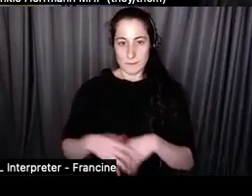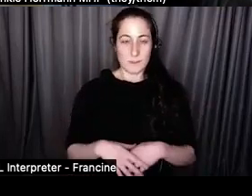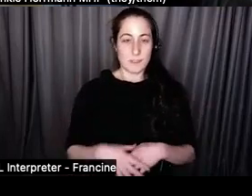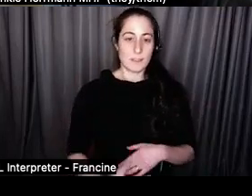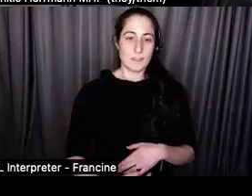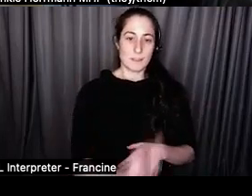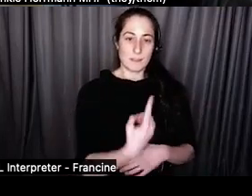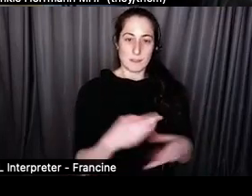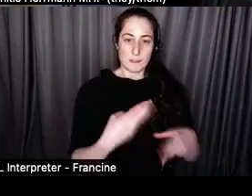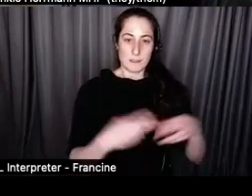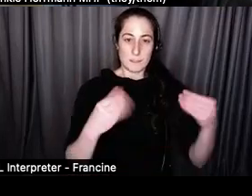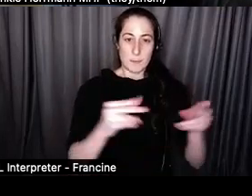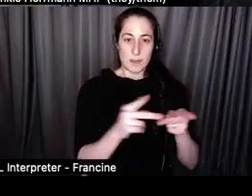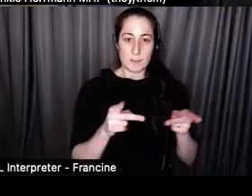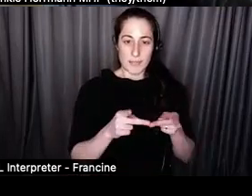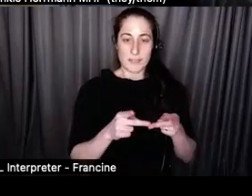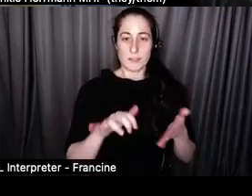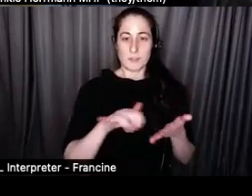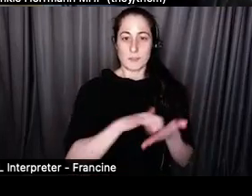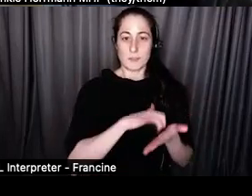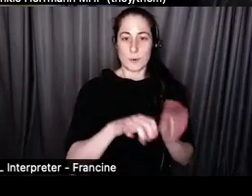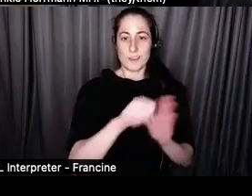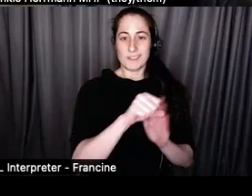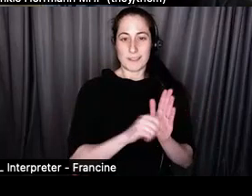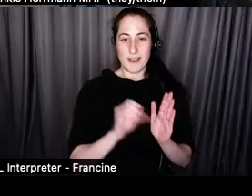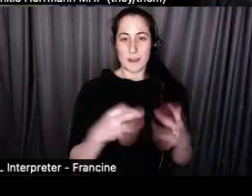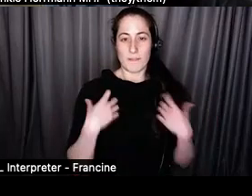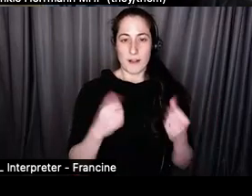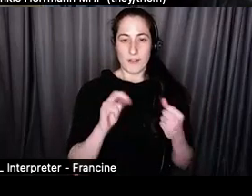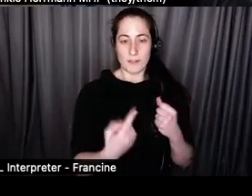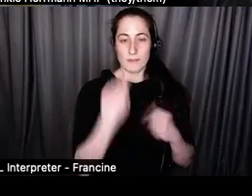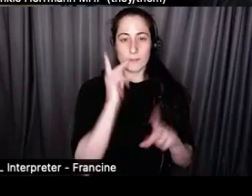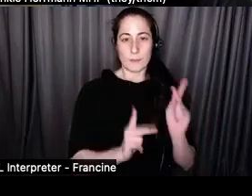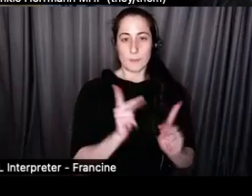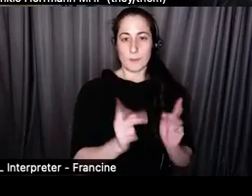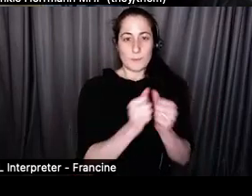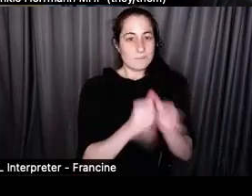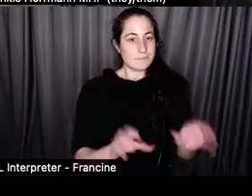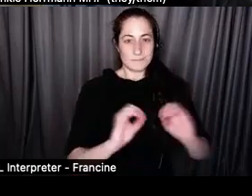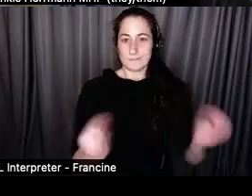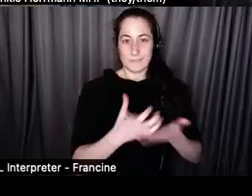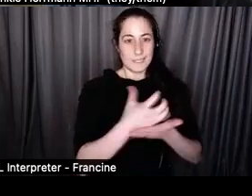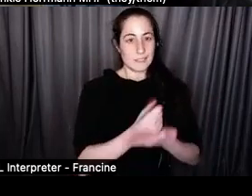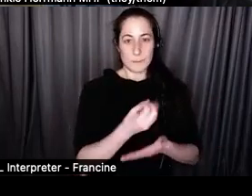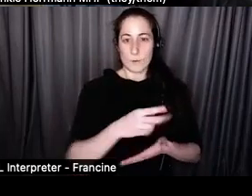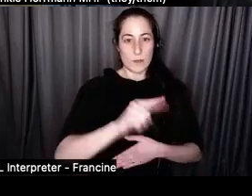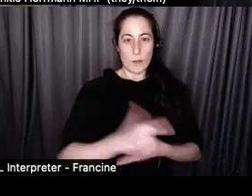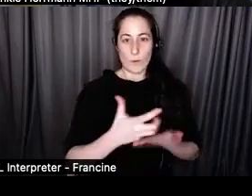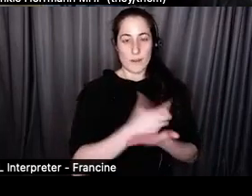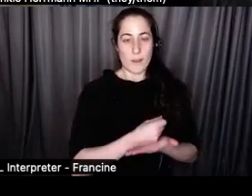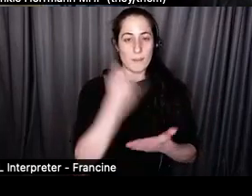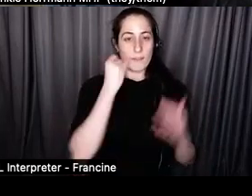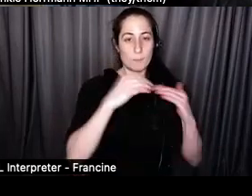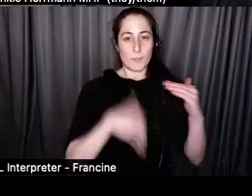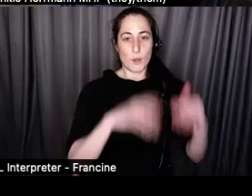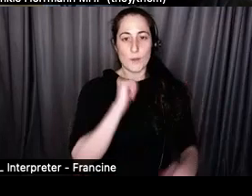the marketplace or New York State of Health. Generally, that's for people who have no income or low income, who are under 65